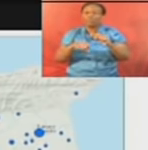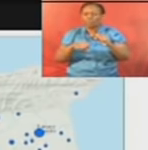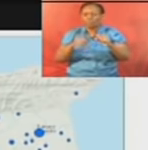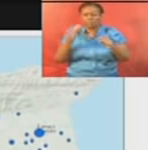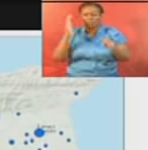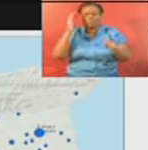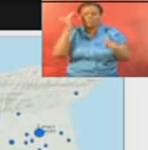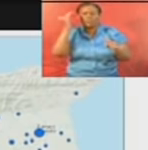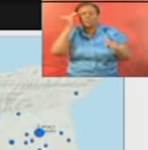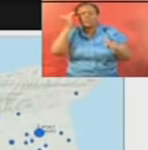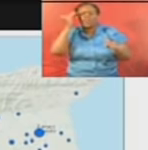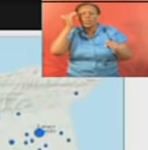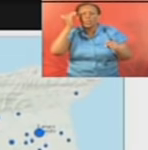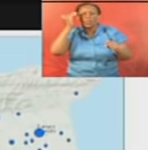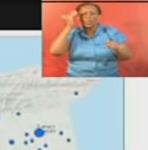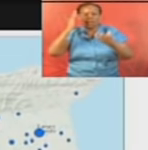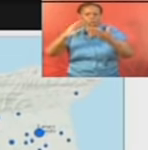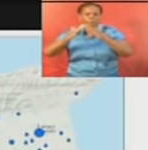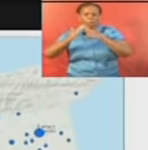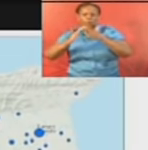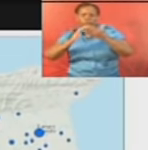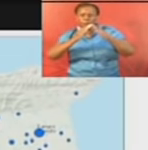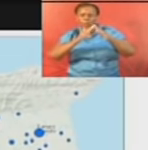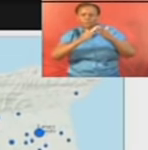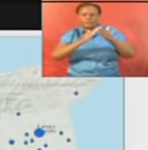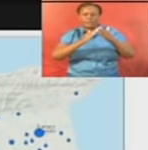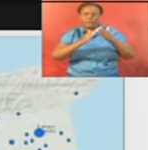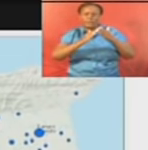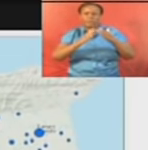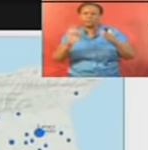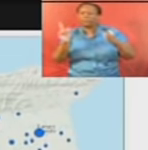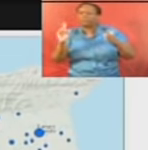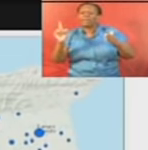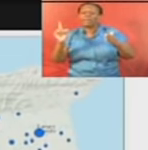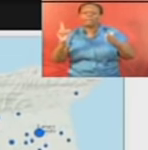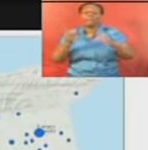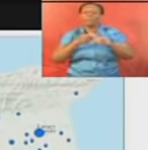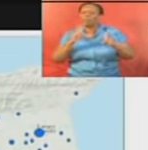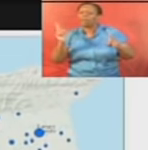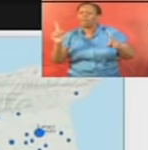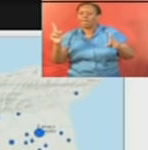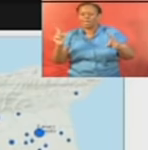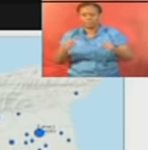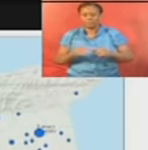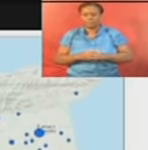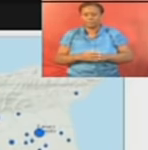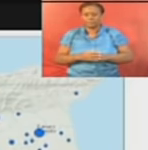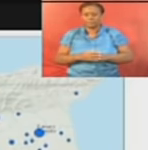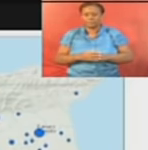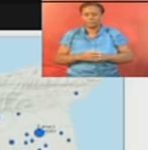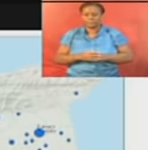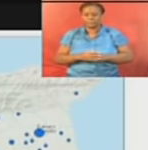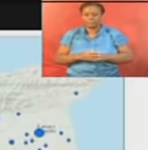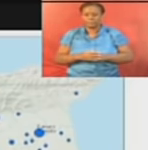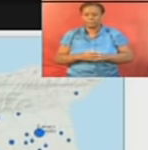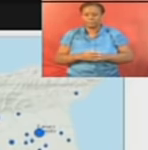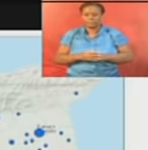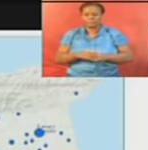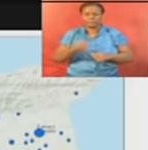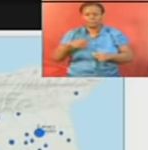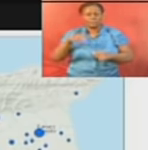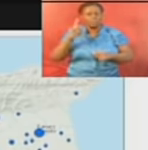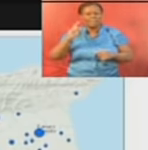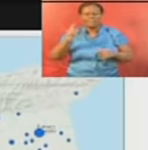communities onto the map. So you actually have to read the legend carefully to understand that what would have been 5 to 10 cases in